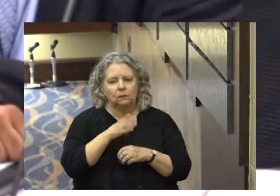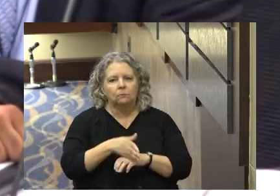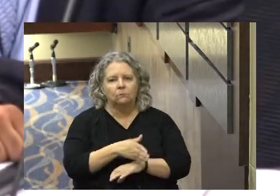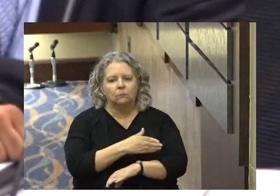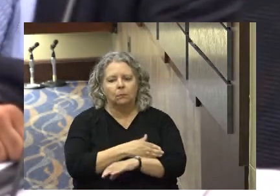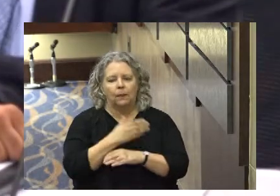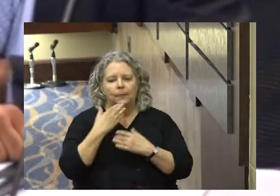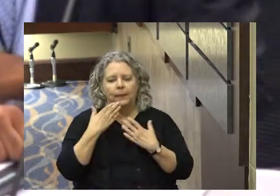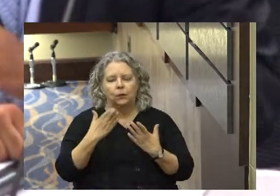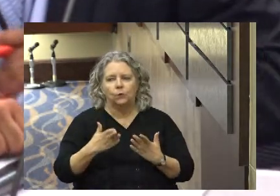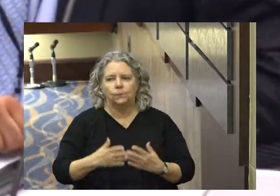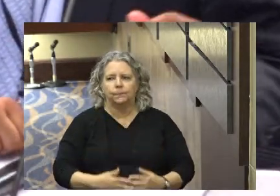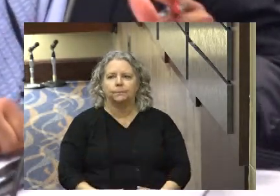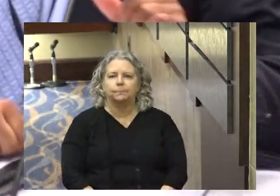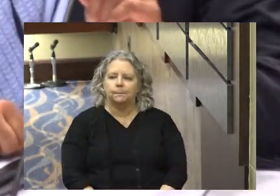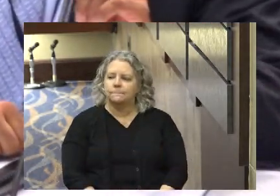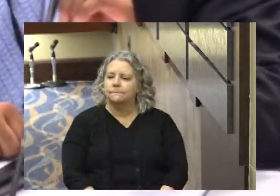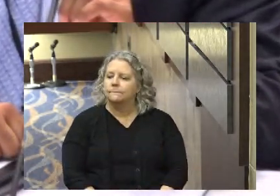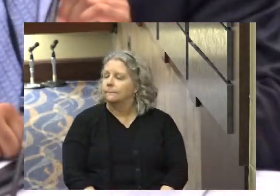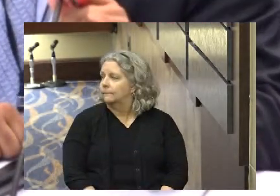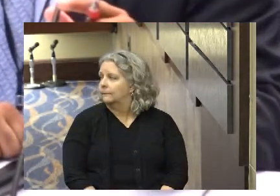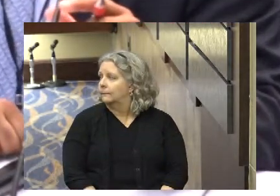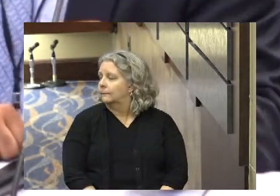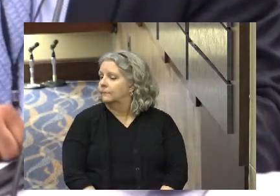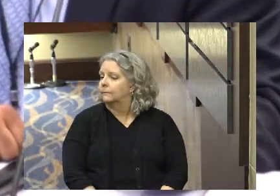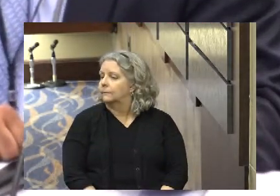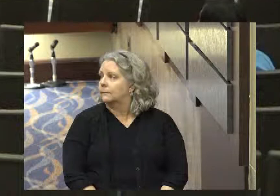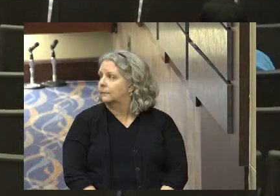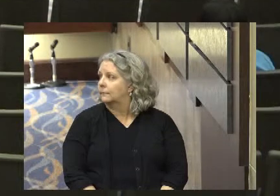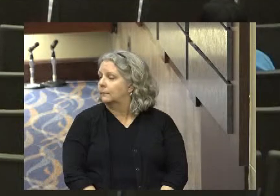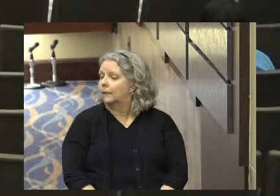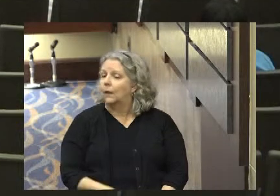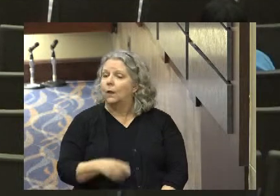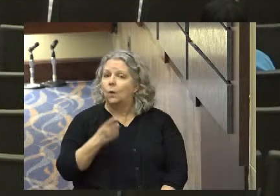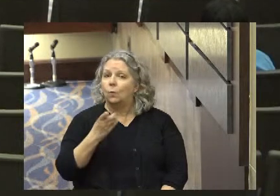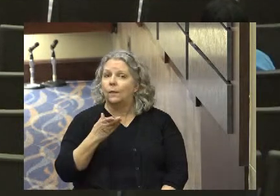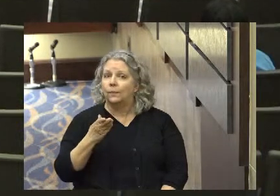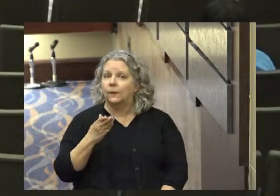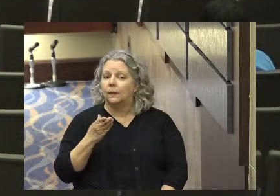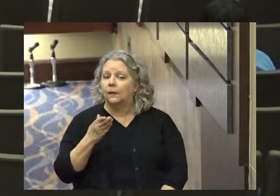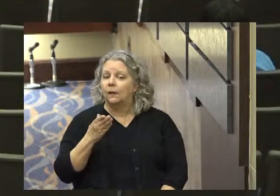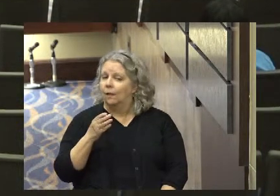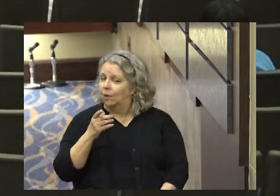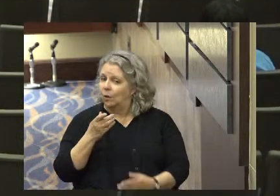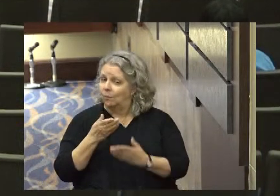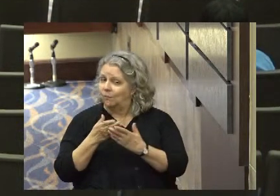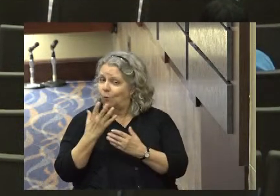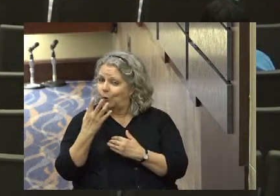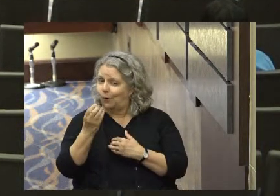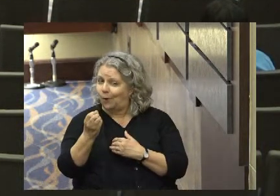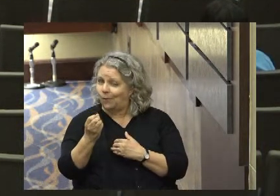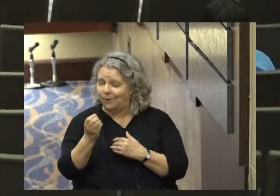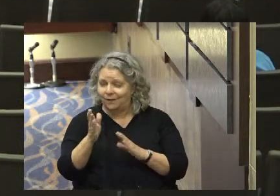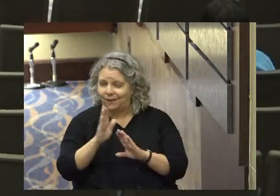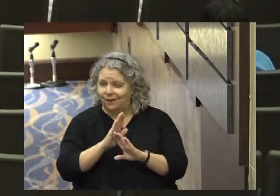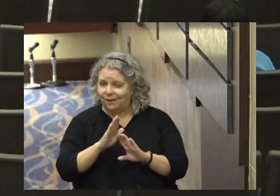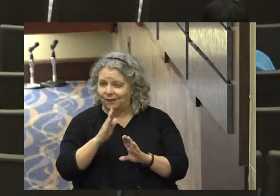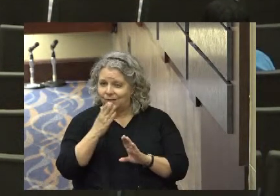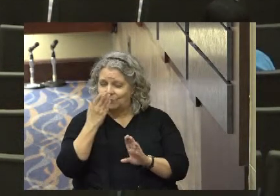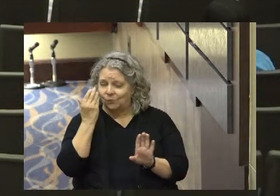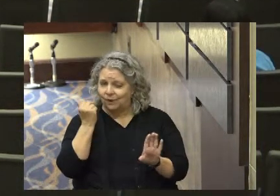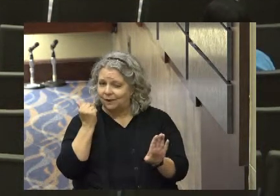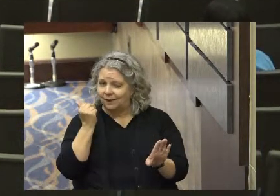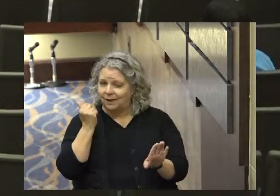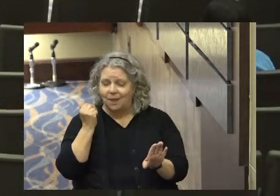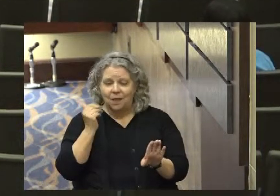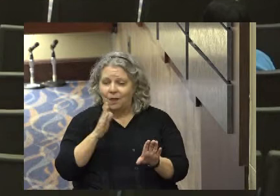you. One thing, John, before I let you get away, let's not forget, we talked in run-through about this, let's